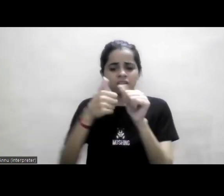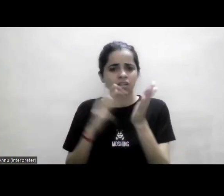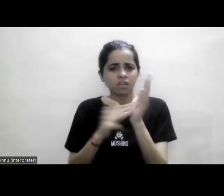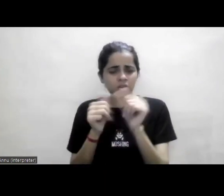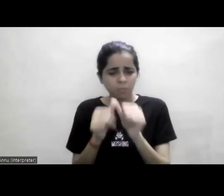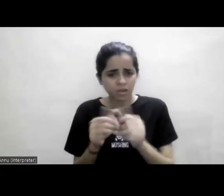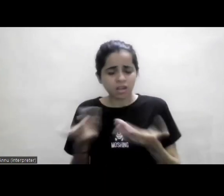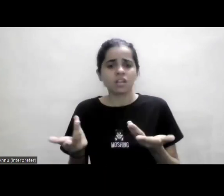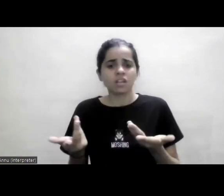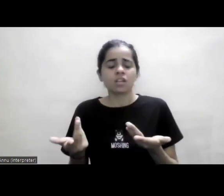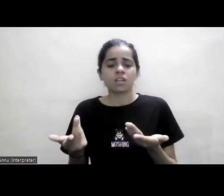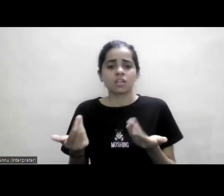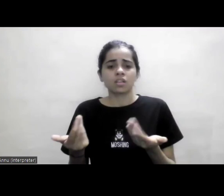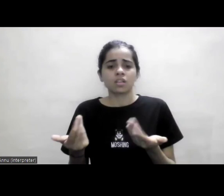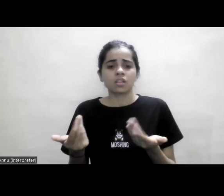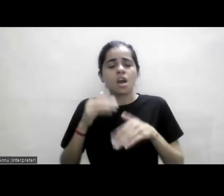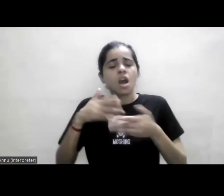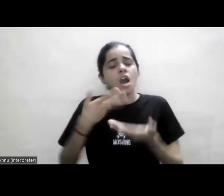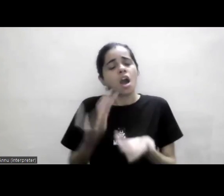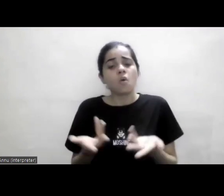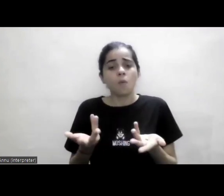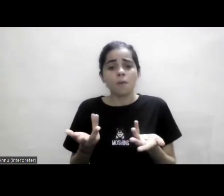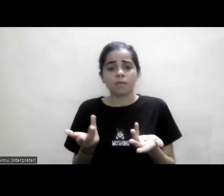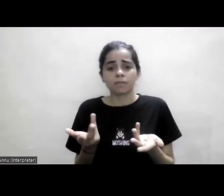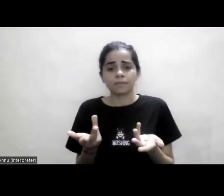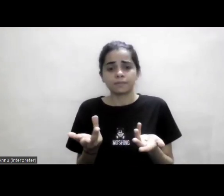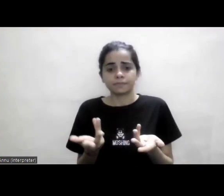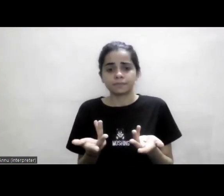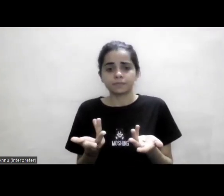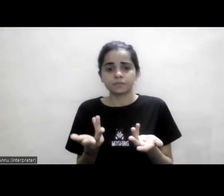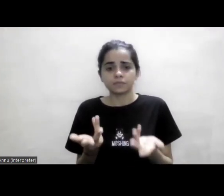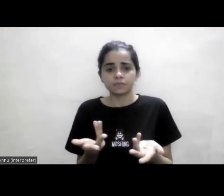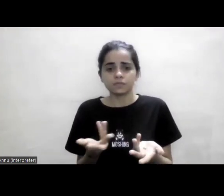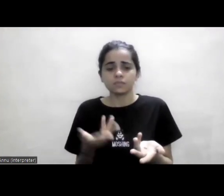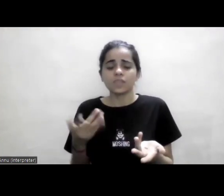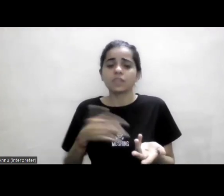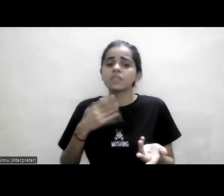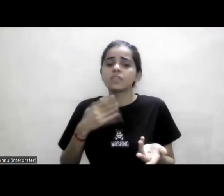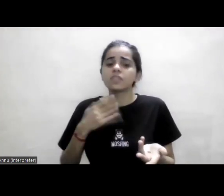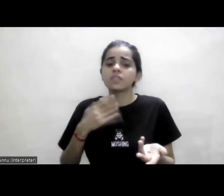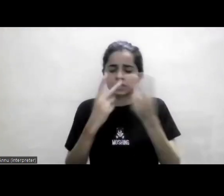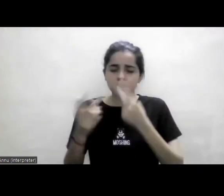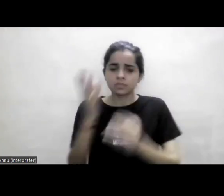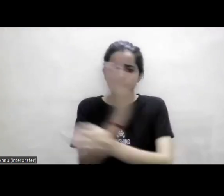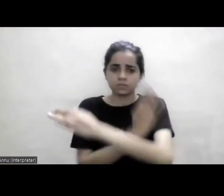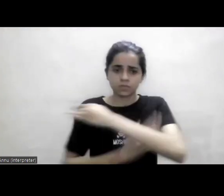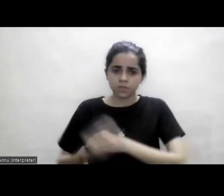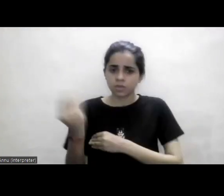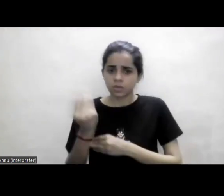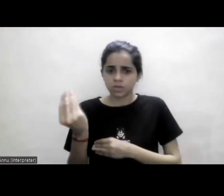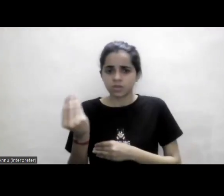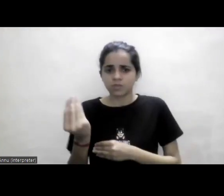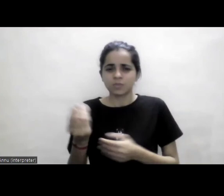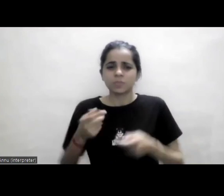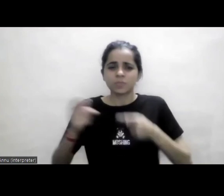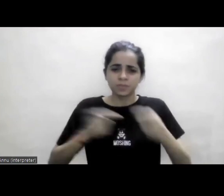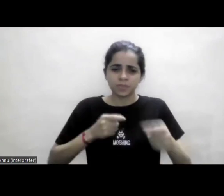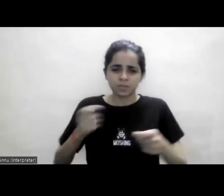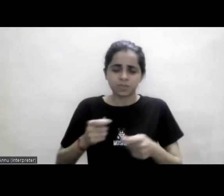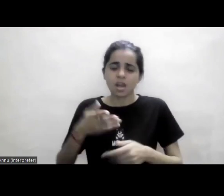so prevalent around us that we see a disability as some sort of punishment of the